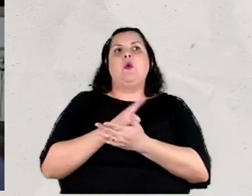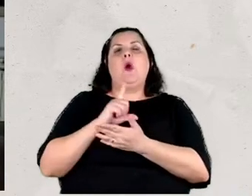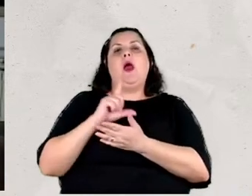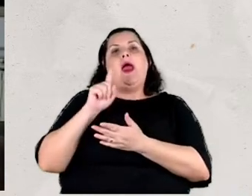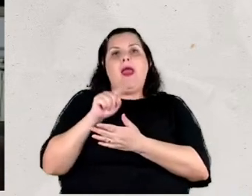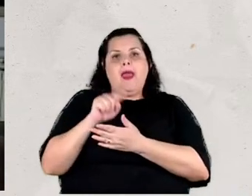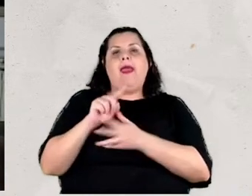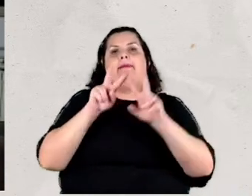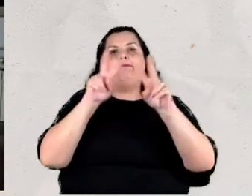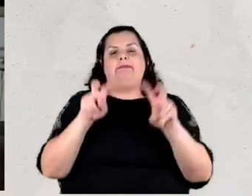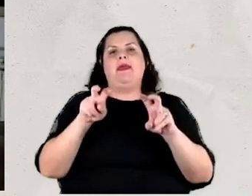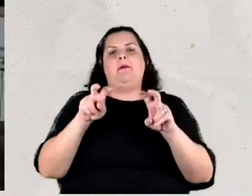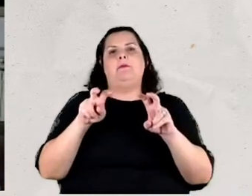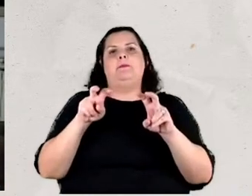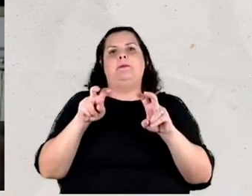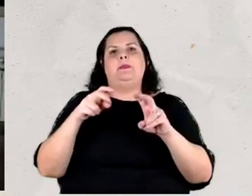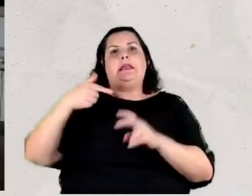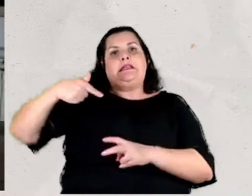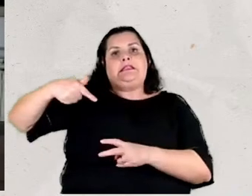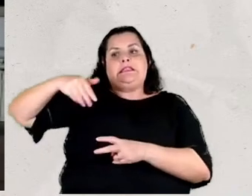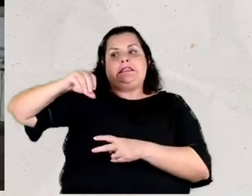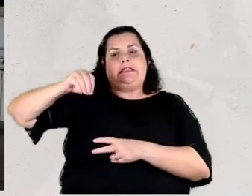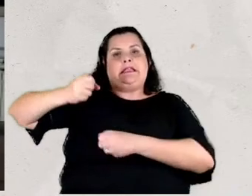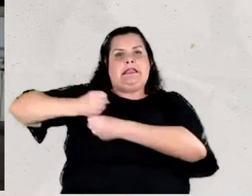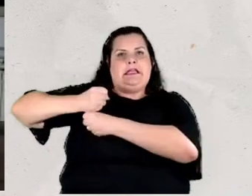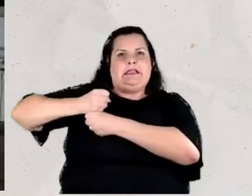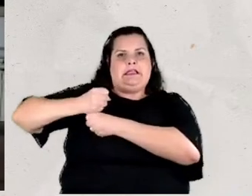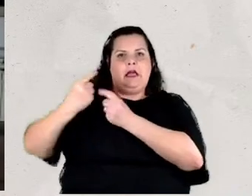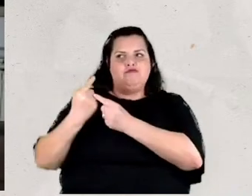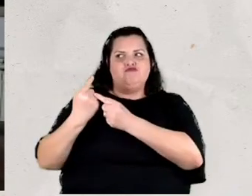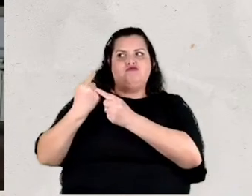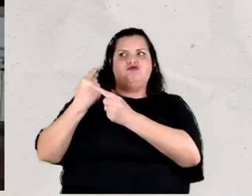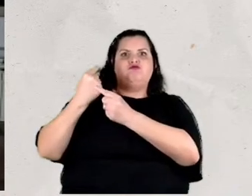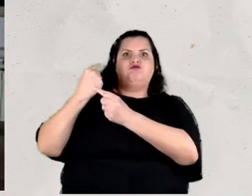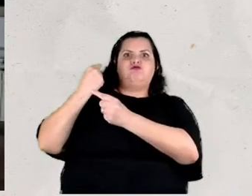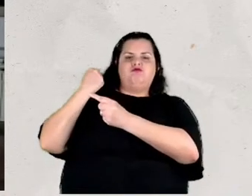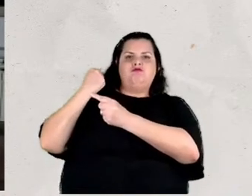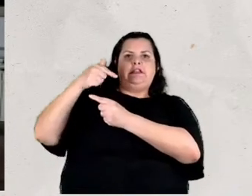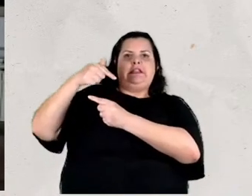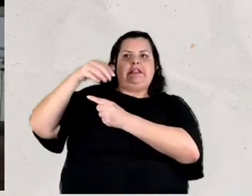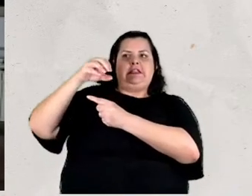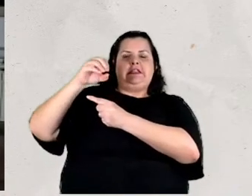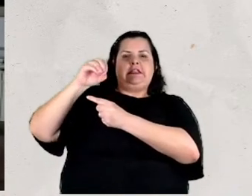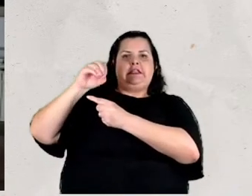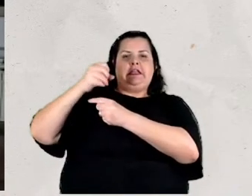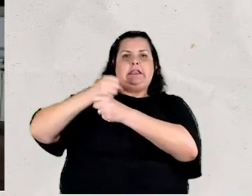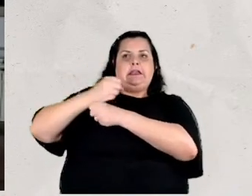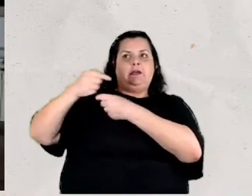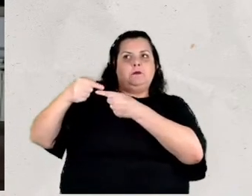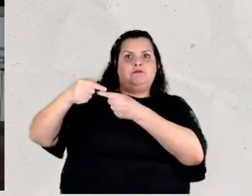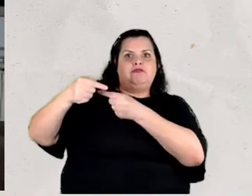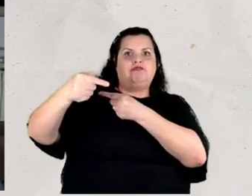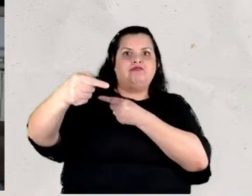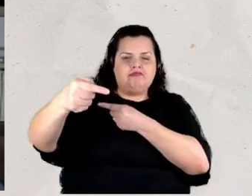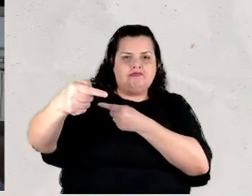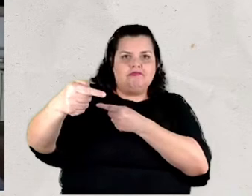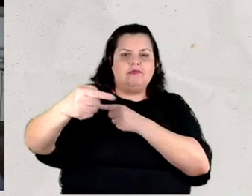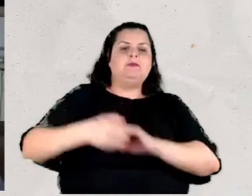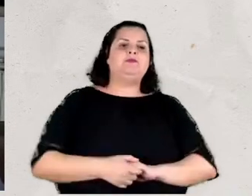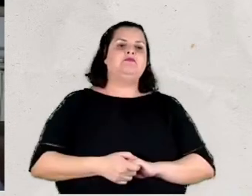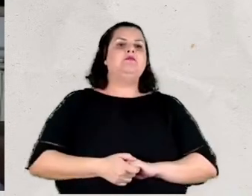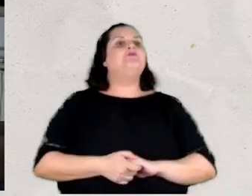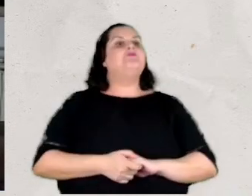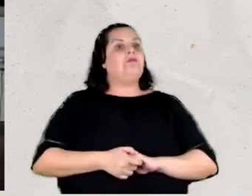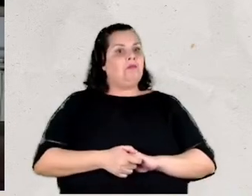years. So. Looks wonderful. Thank you. We are I hope it'll